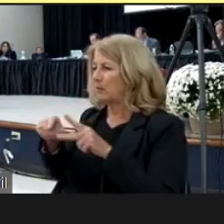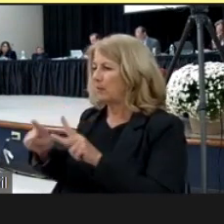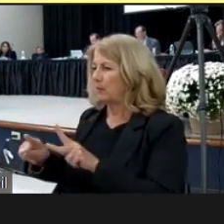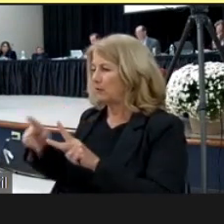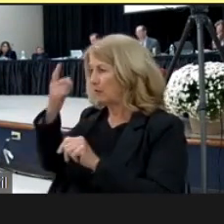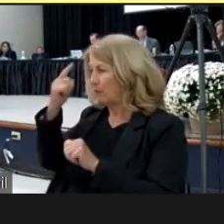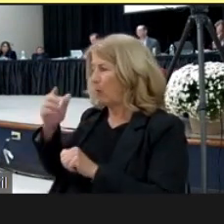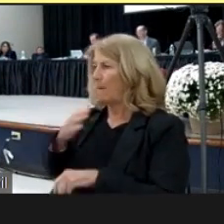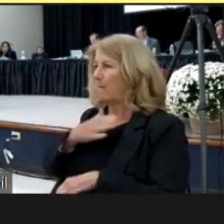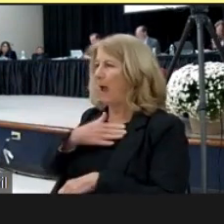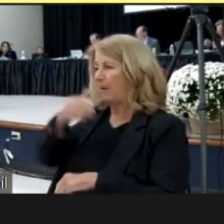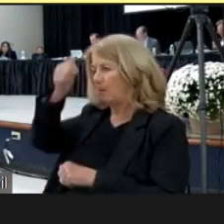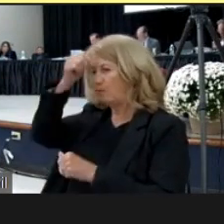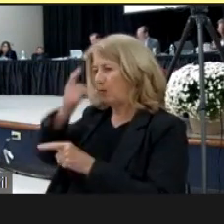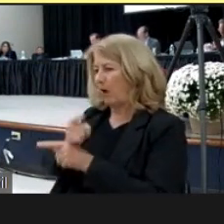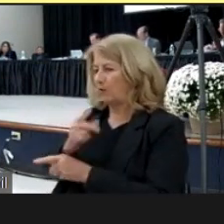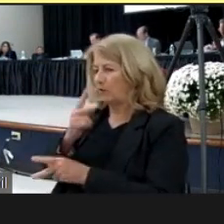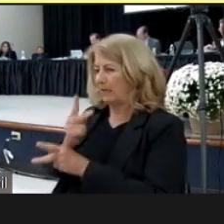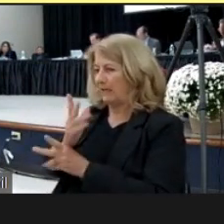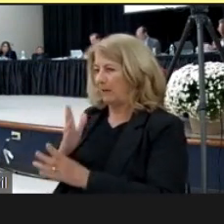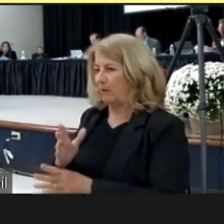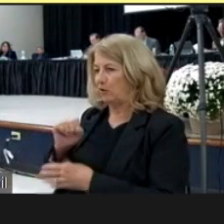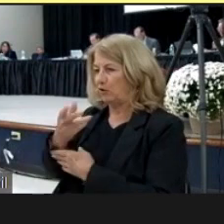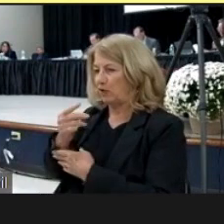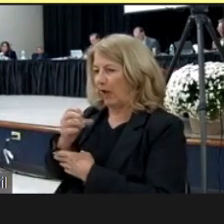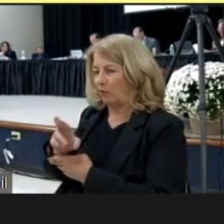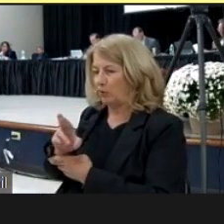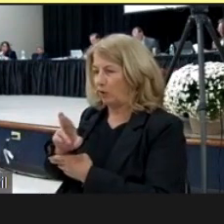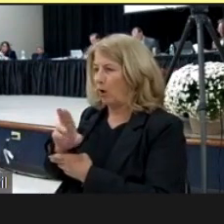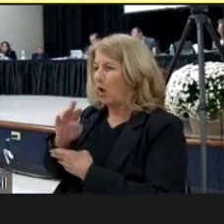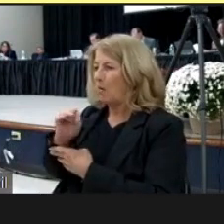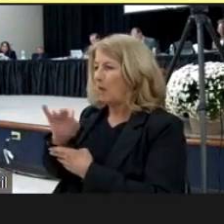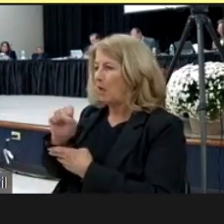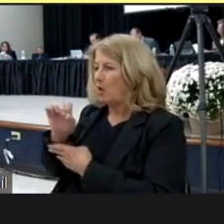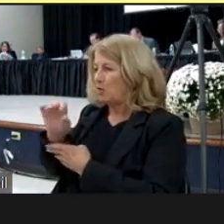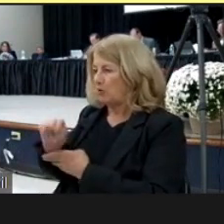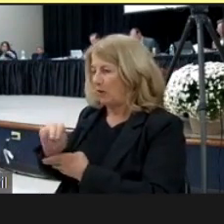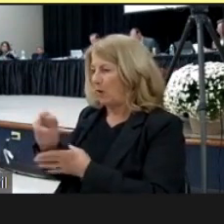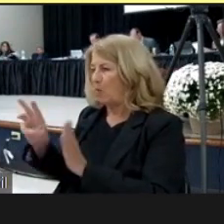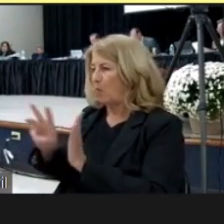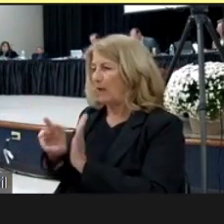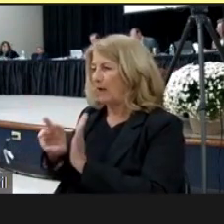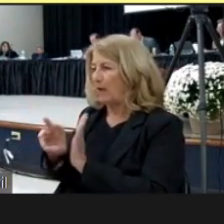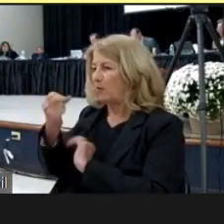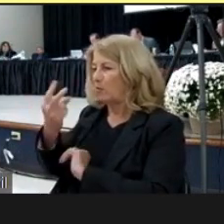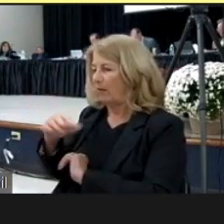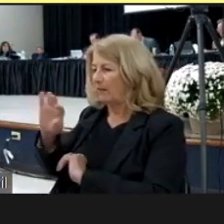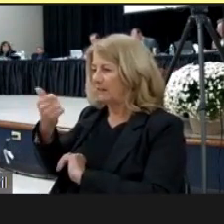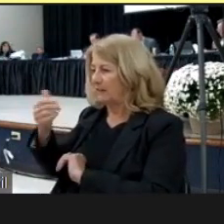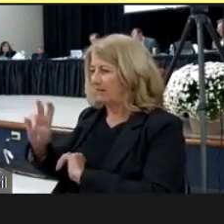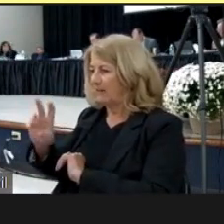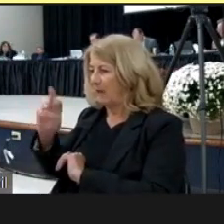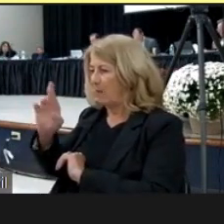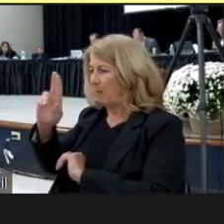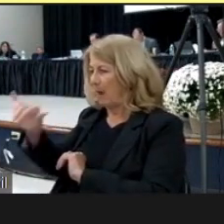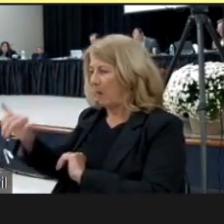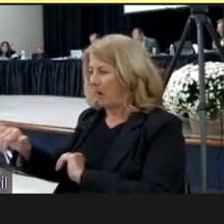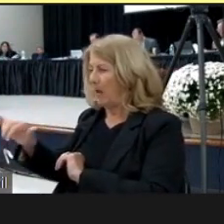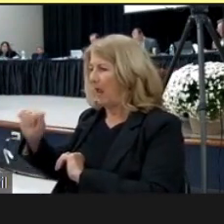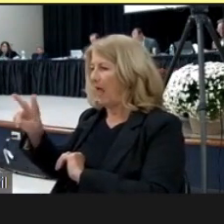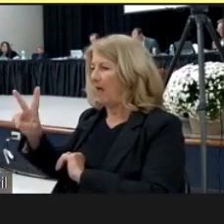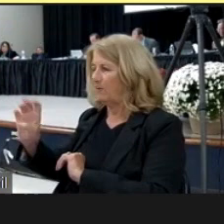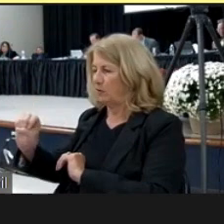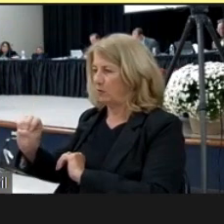which is the shelter run by Mission Waco at 1217 Mary Avenue. This is